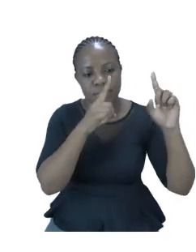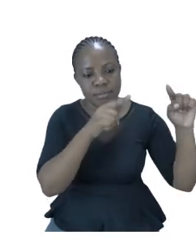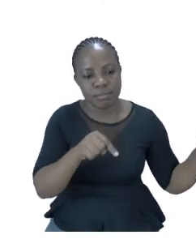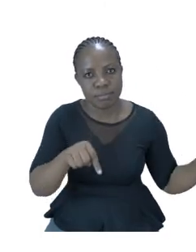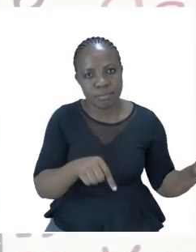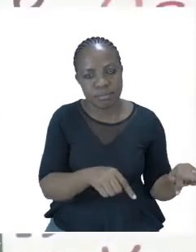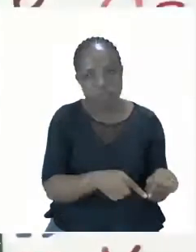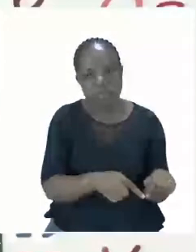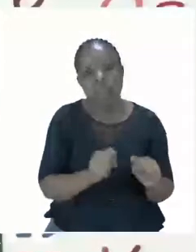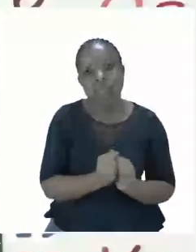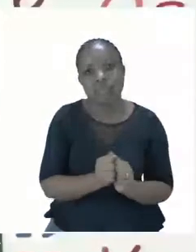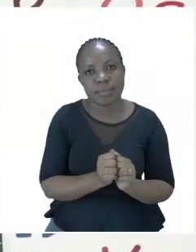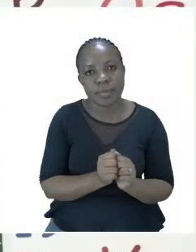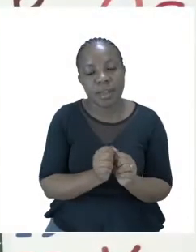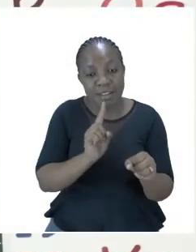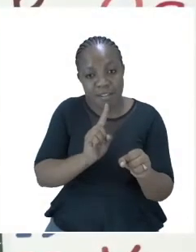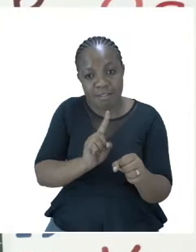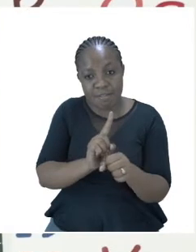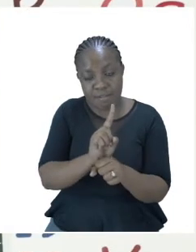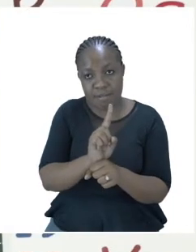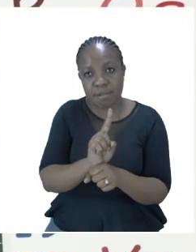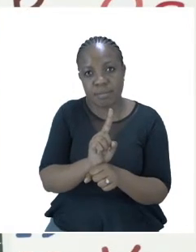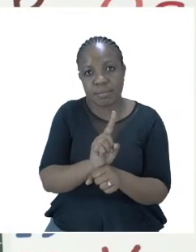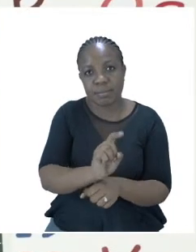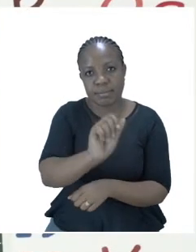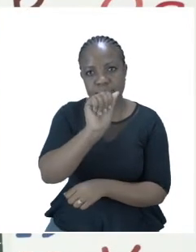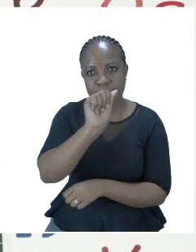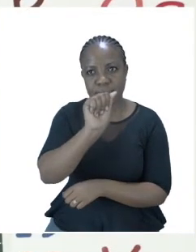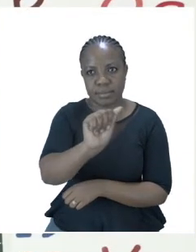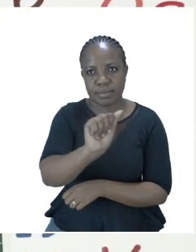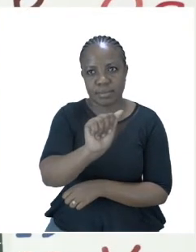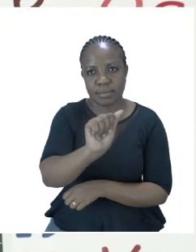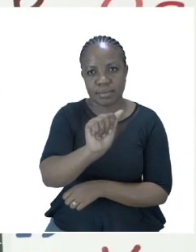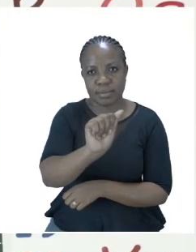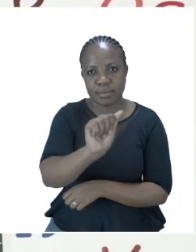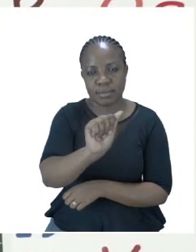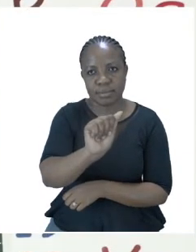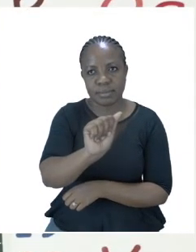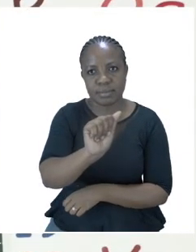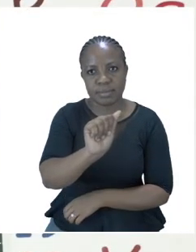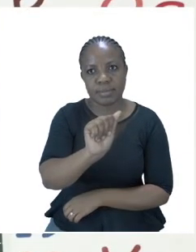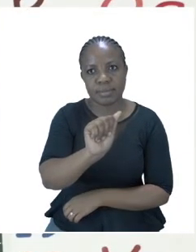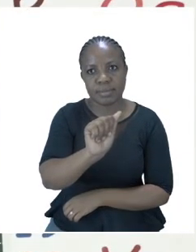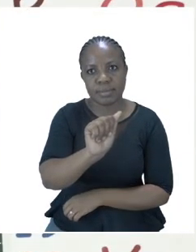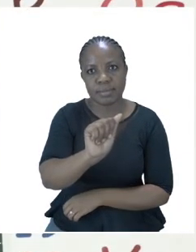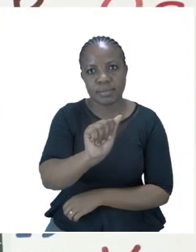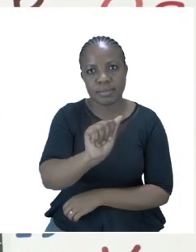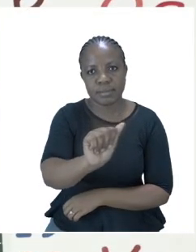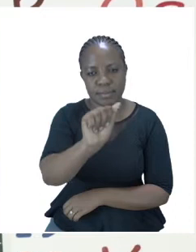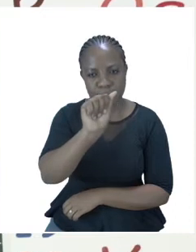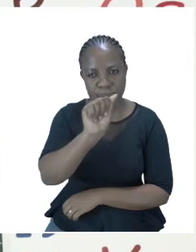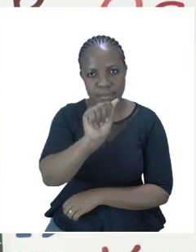We have the first letter, which is A. And the sound that A makes is